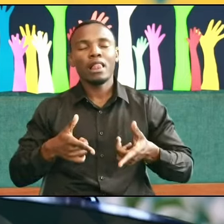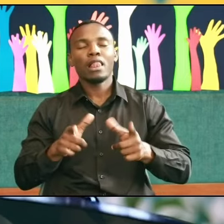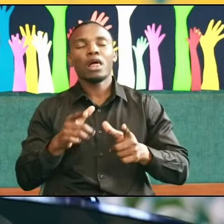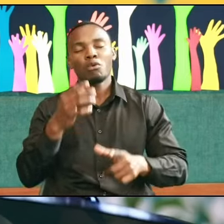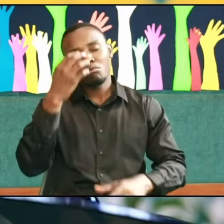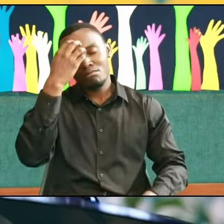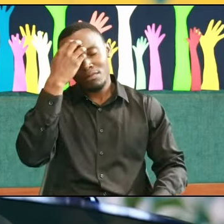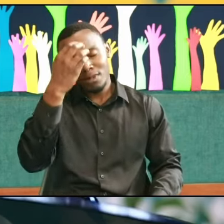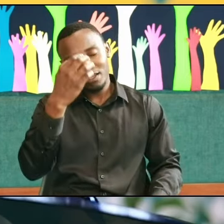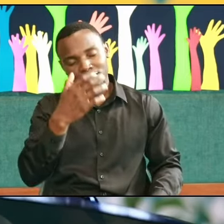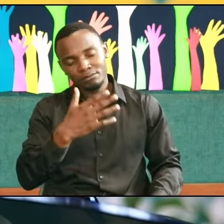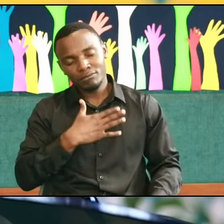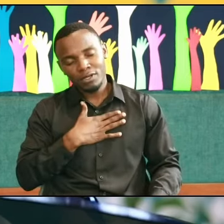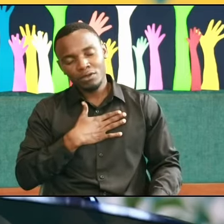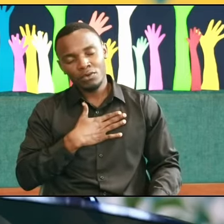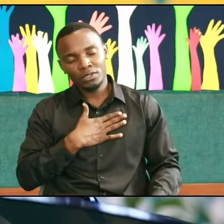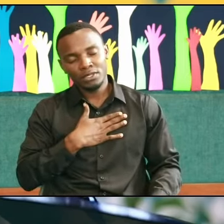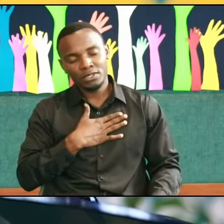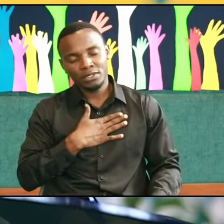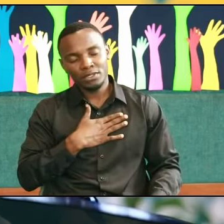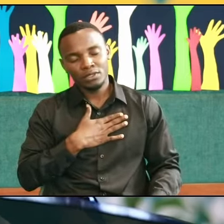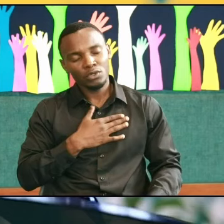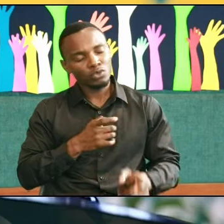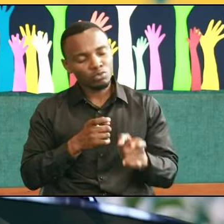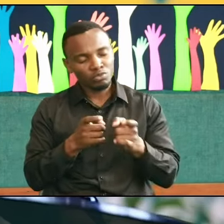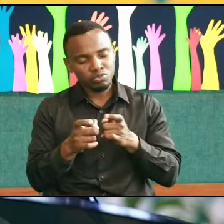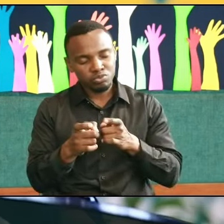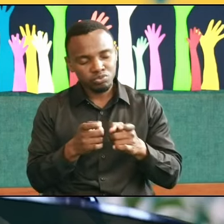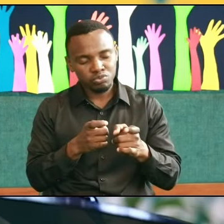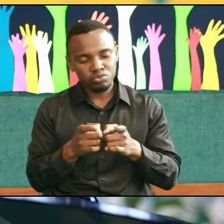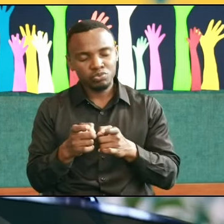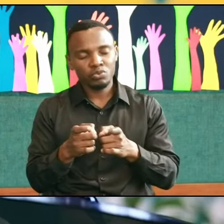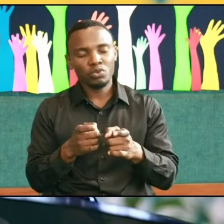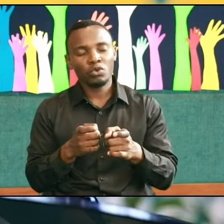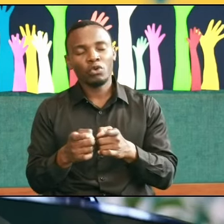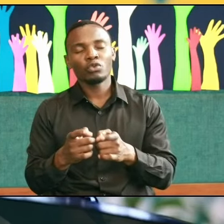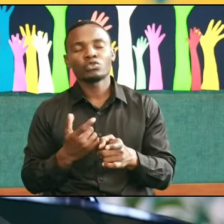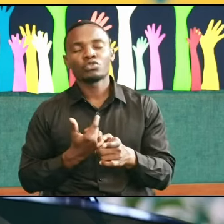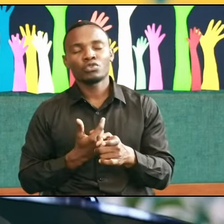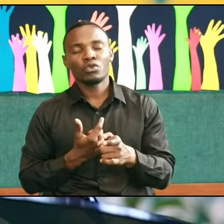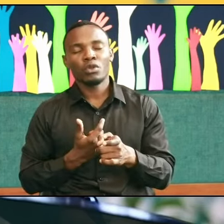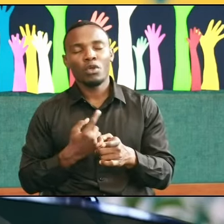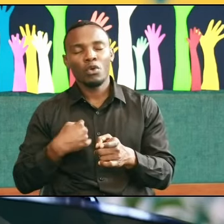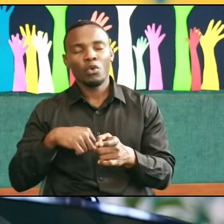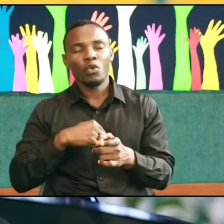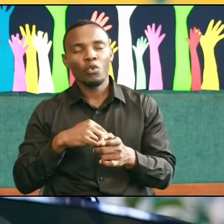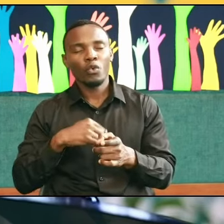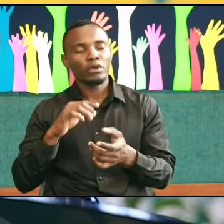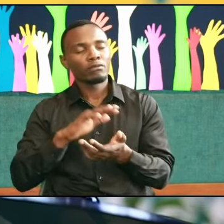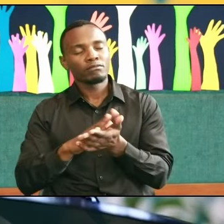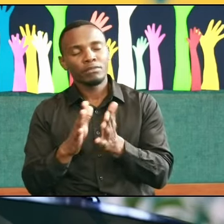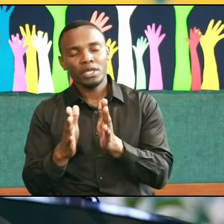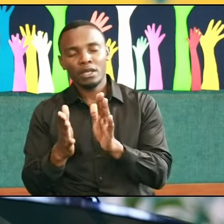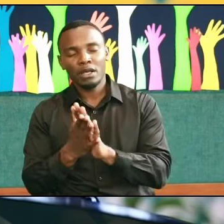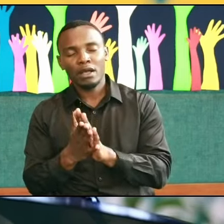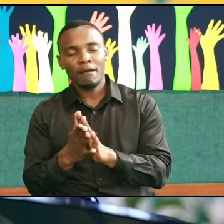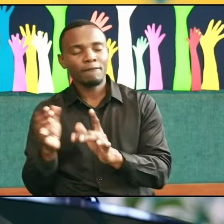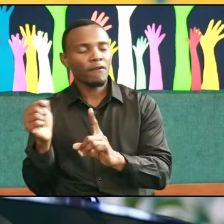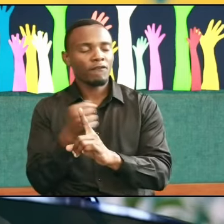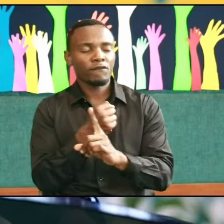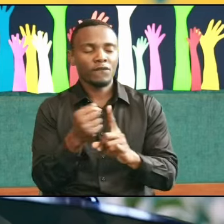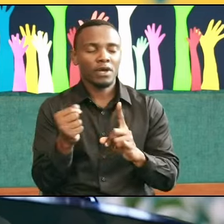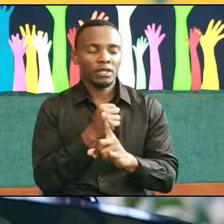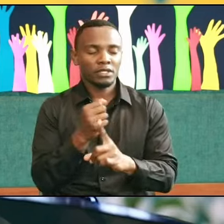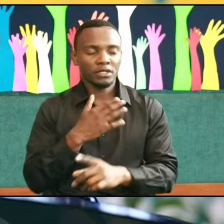fester and turn into wrath, that we become roaring lions in our homes. Our